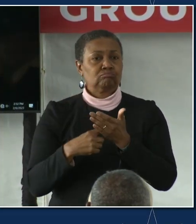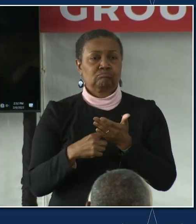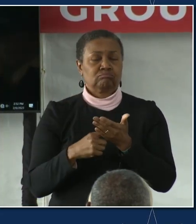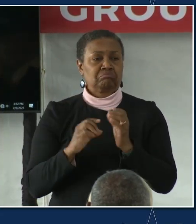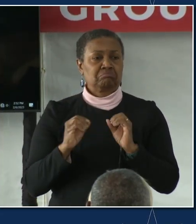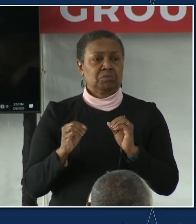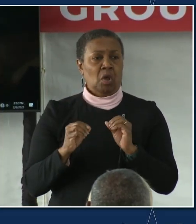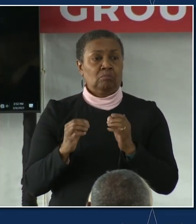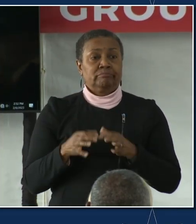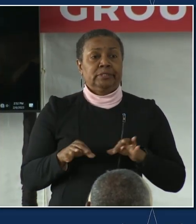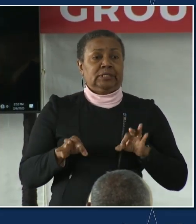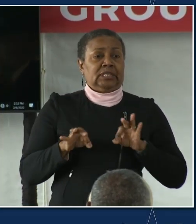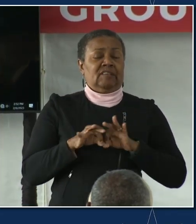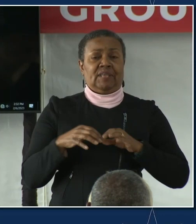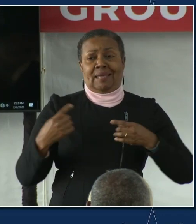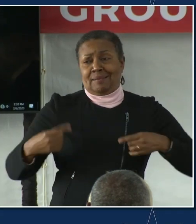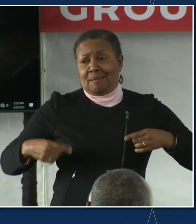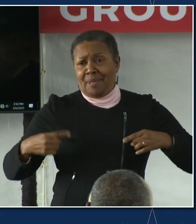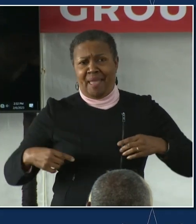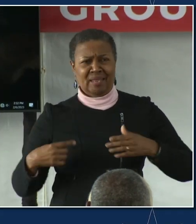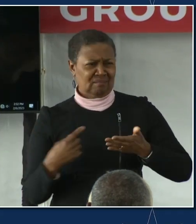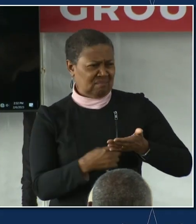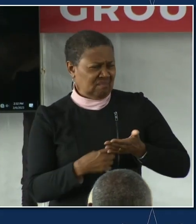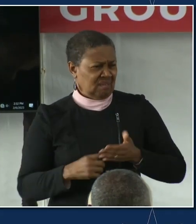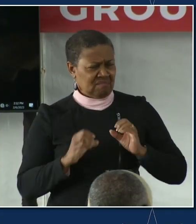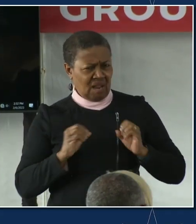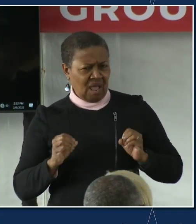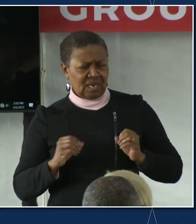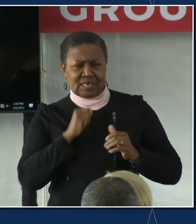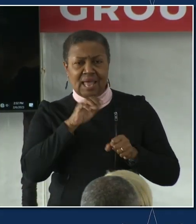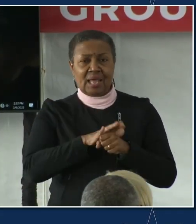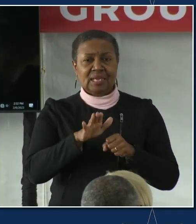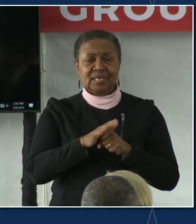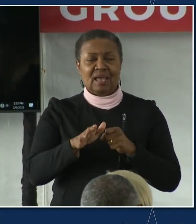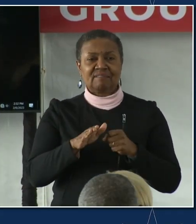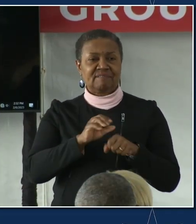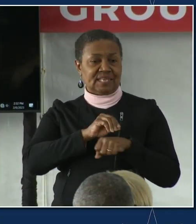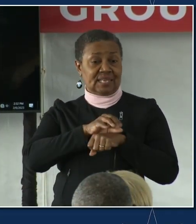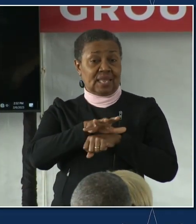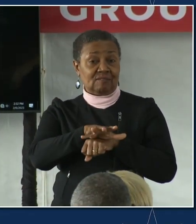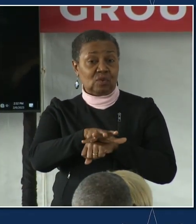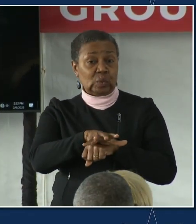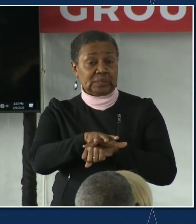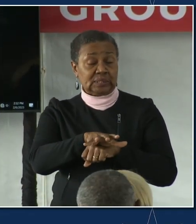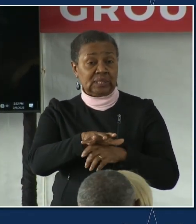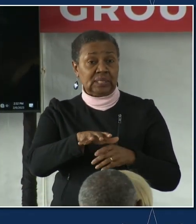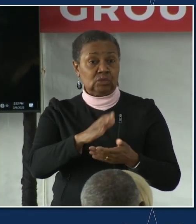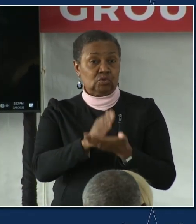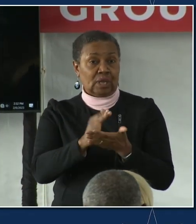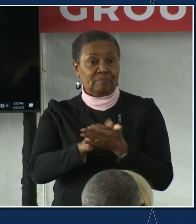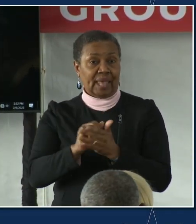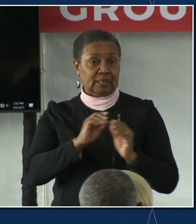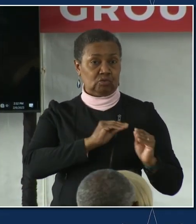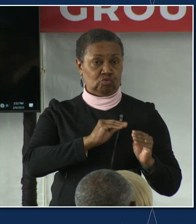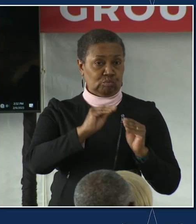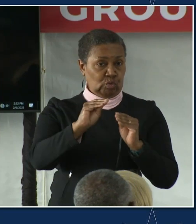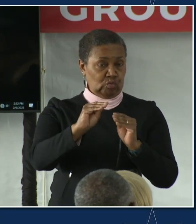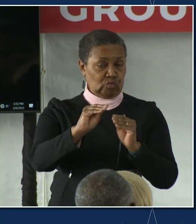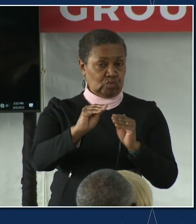or significant debate about it, or certainly not enough influence to stop that